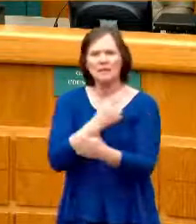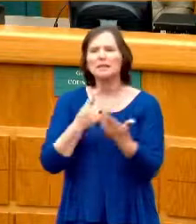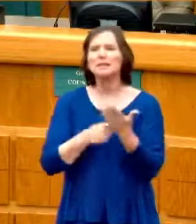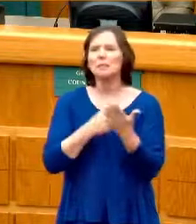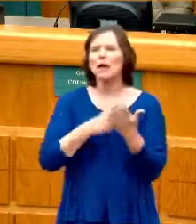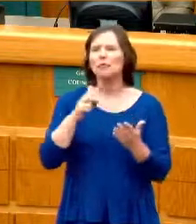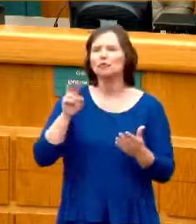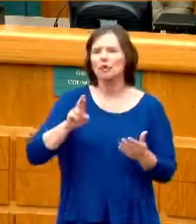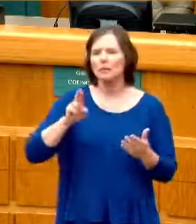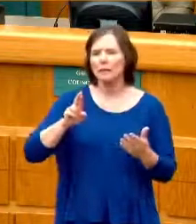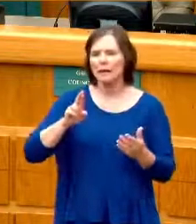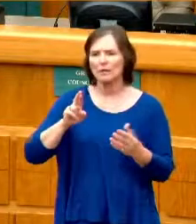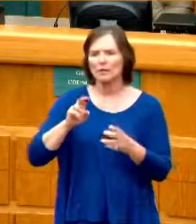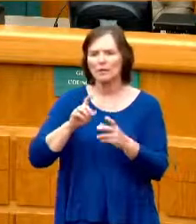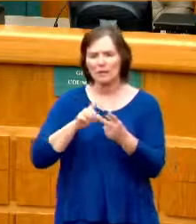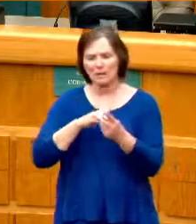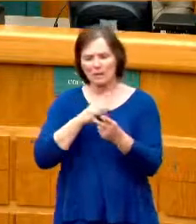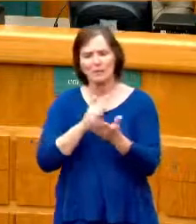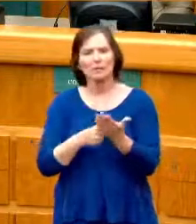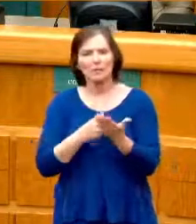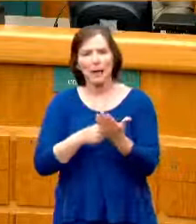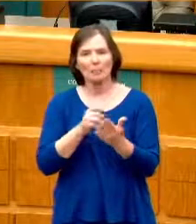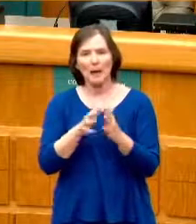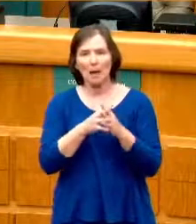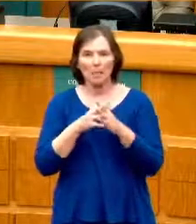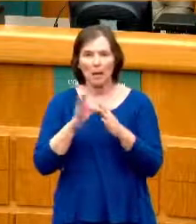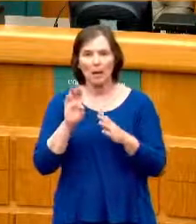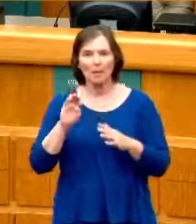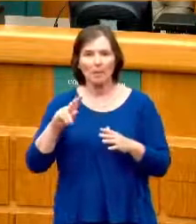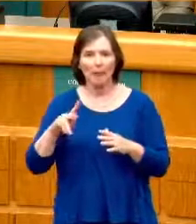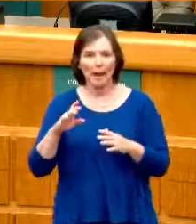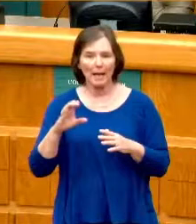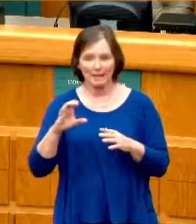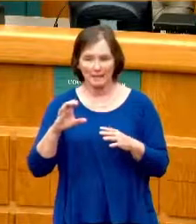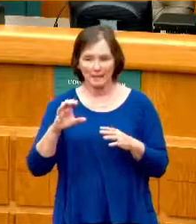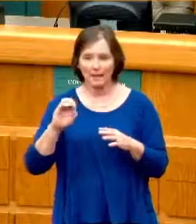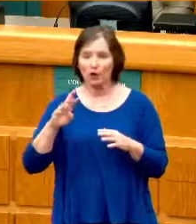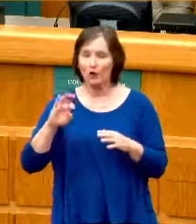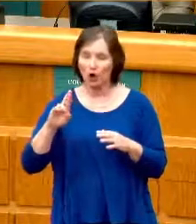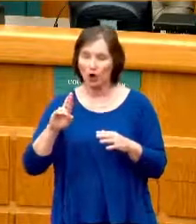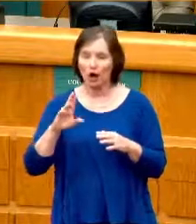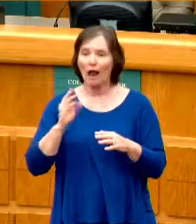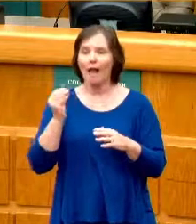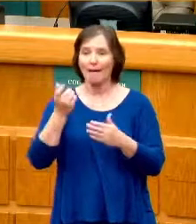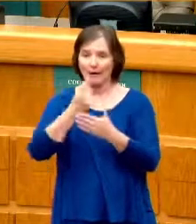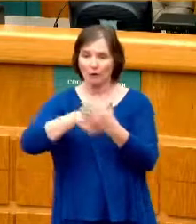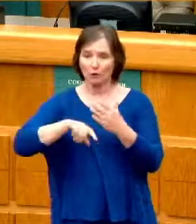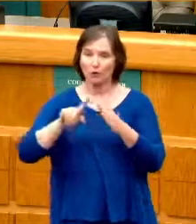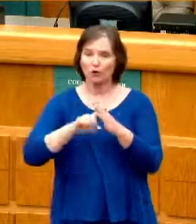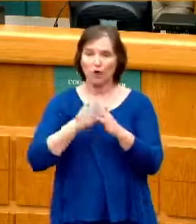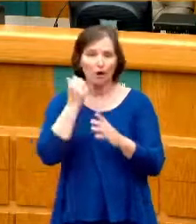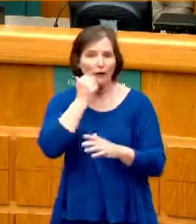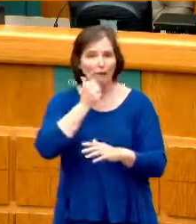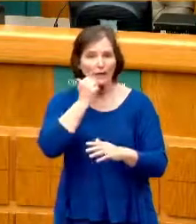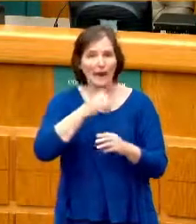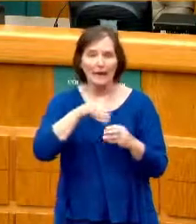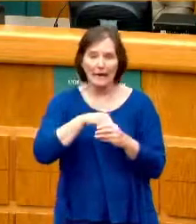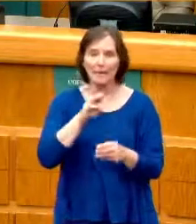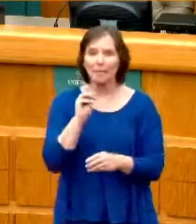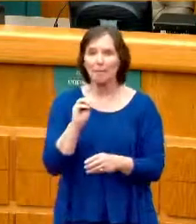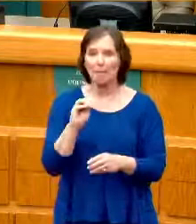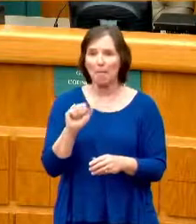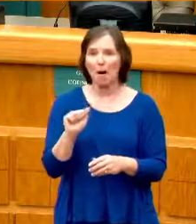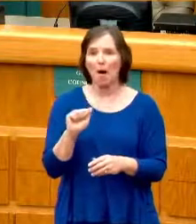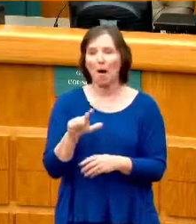we're at American Bank Center, and now we're going to be every day at La Palmera Mall starting next week. There's 3 different ways you